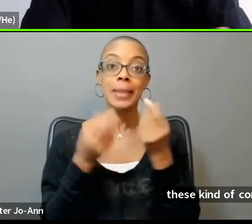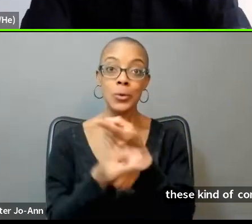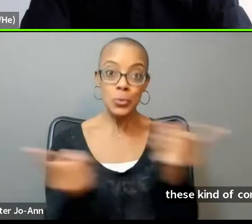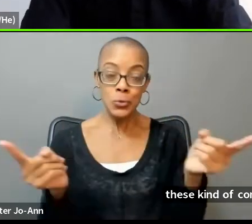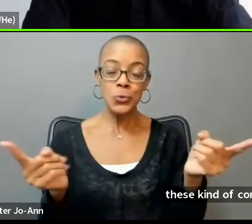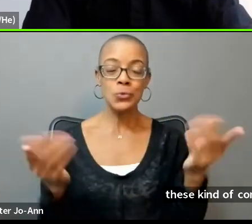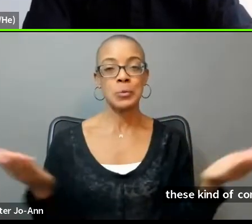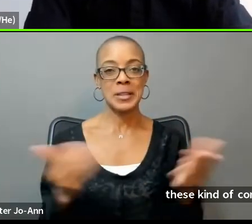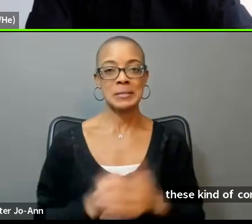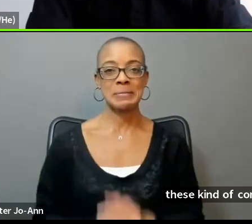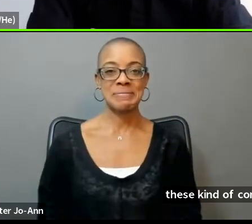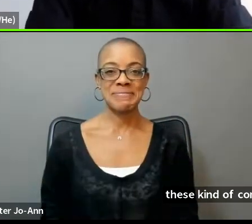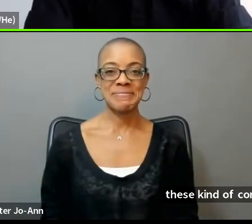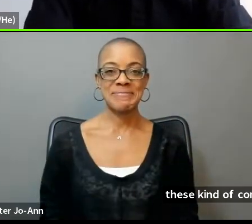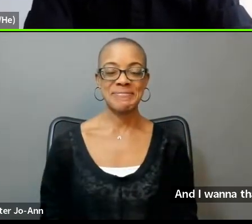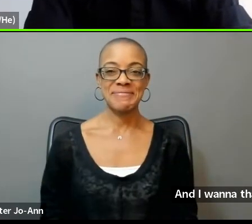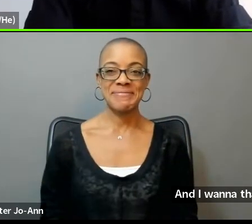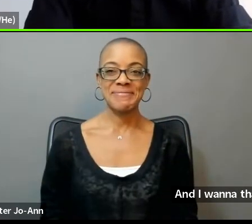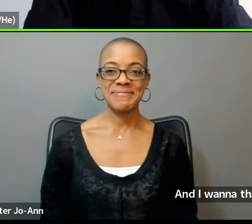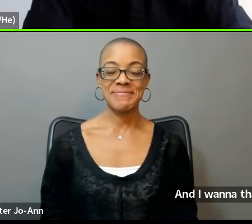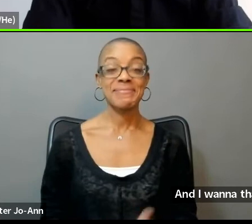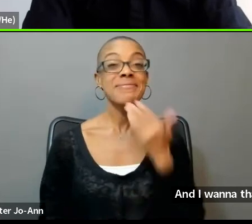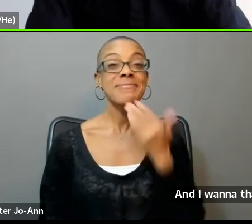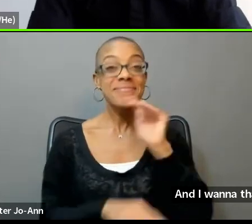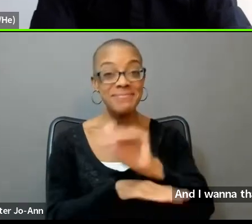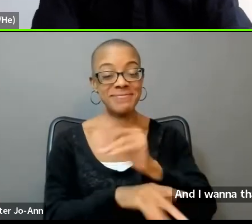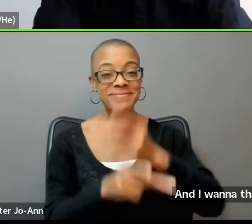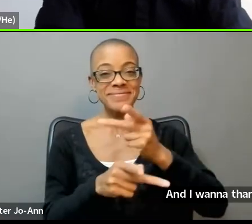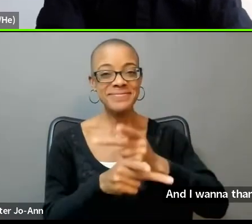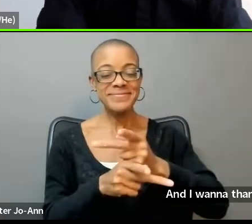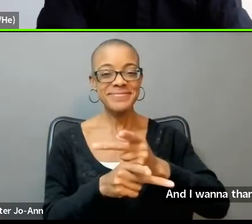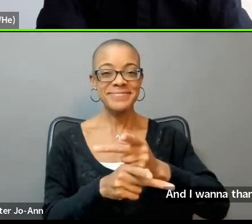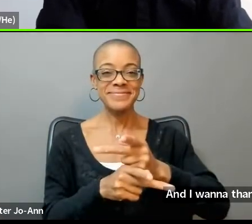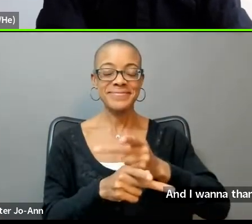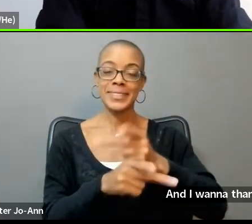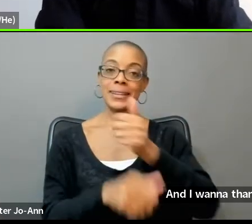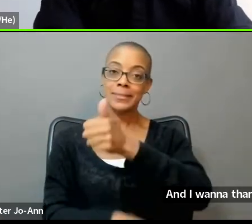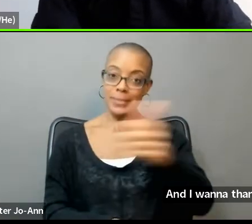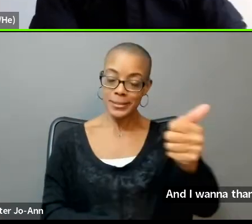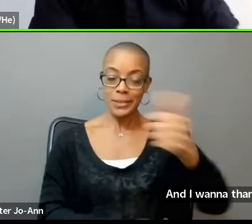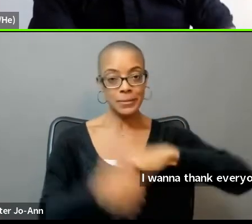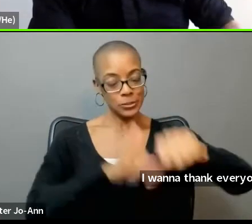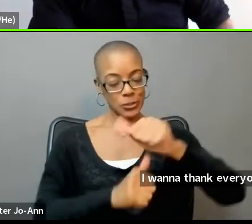with us. And yeah, have a great night, everyone. Take good care of yourselves and each